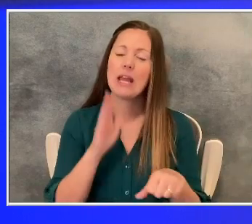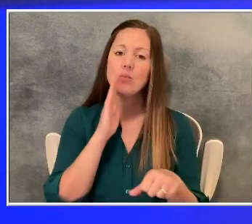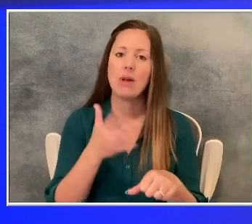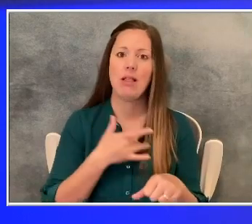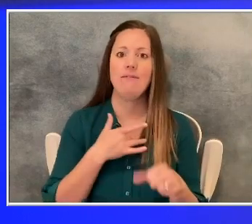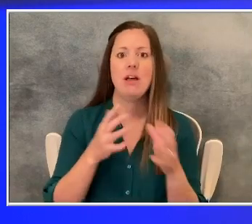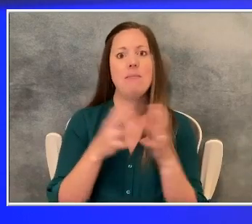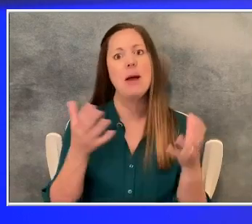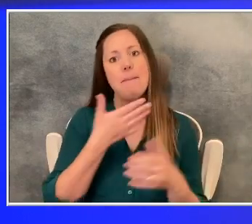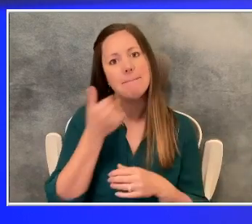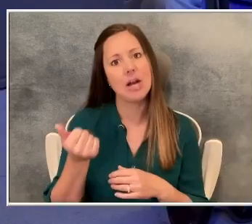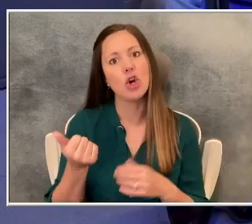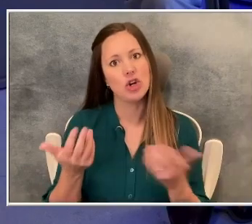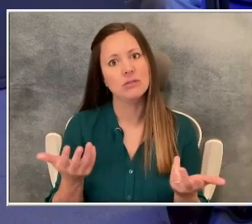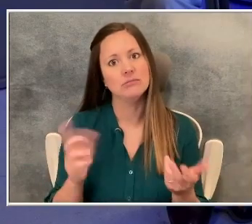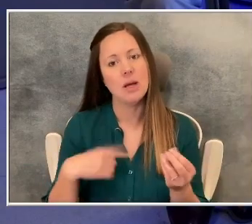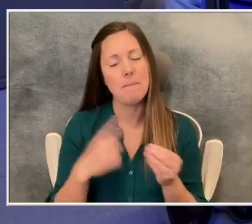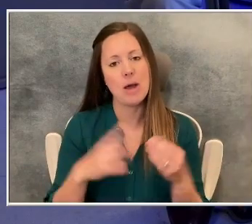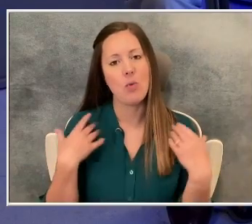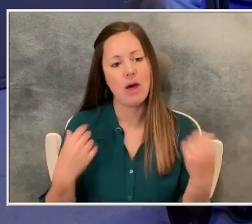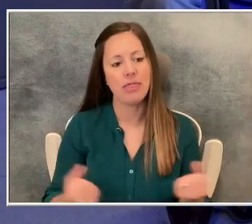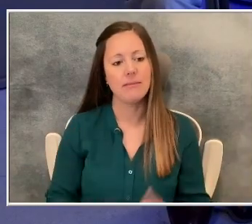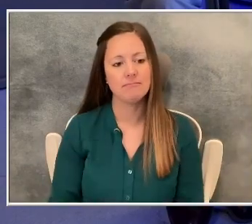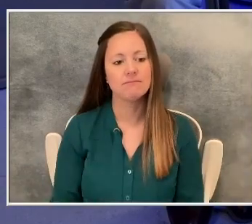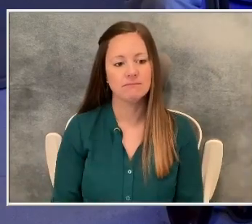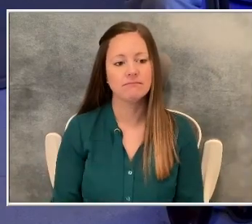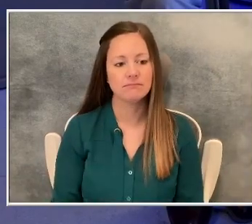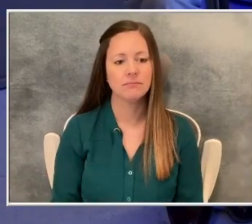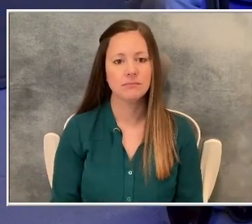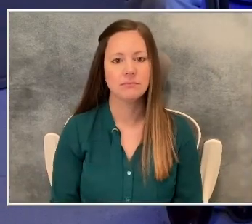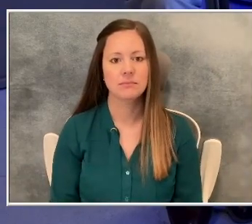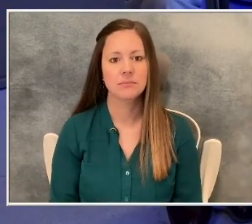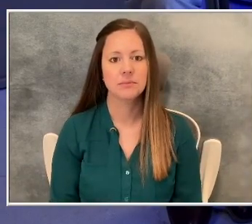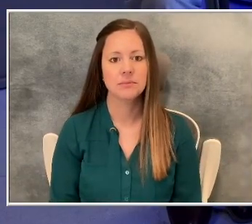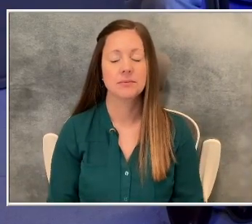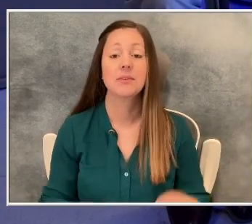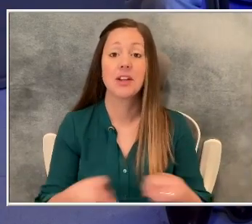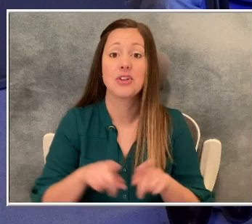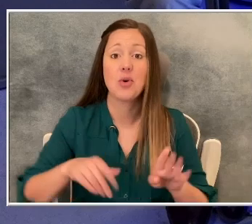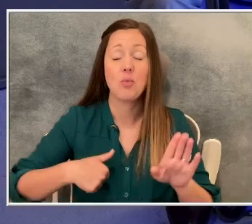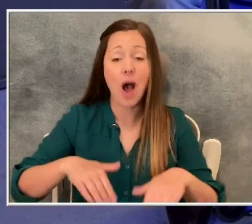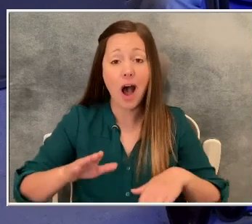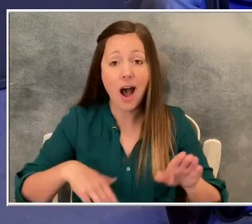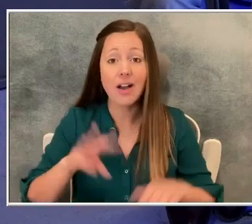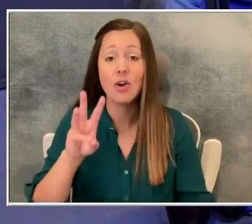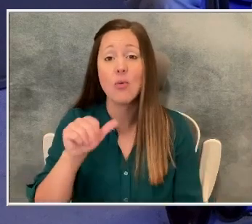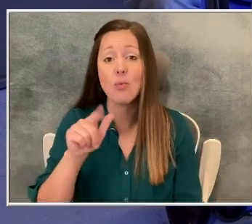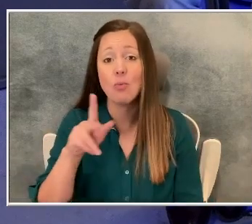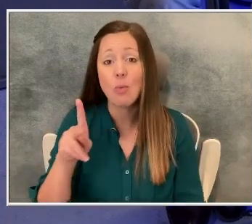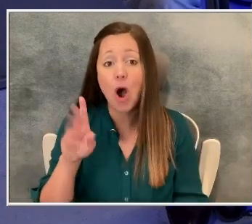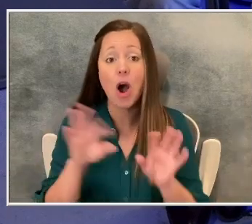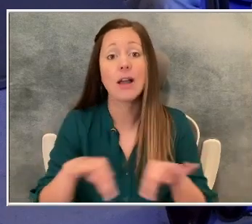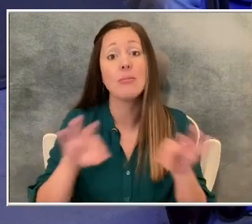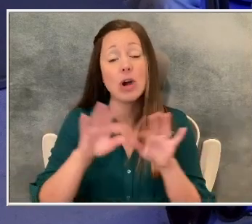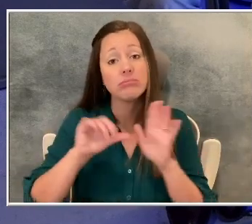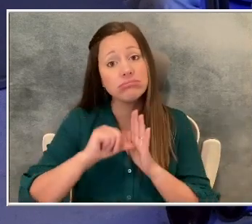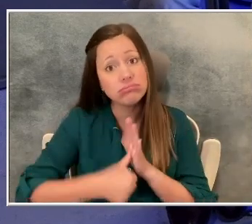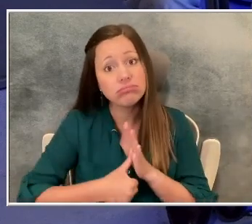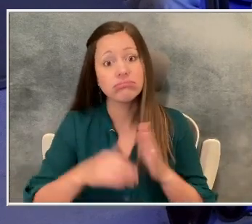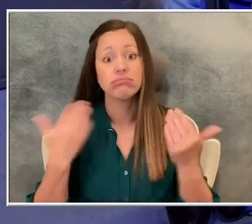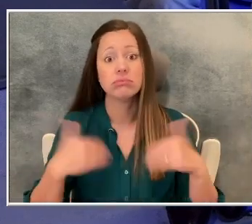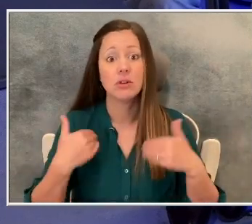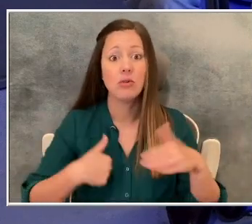life is going and your health. I think the other answer is walk, walk, walk, walk, walk. The Nancy Sinatra